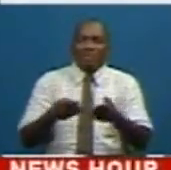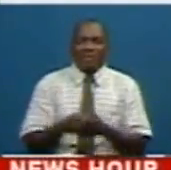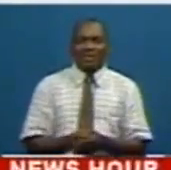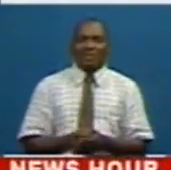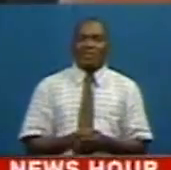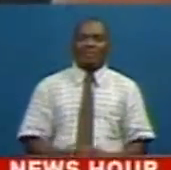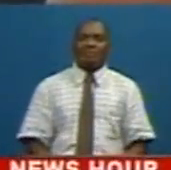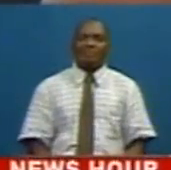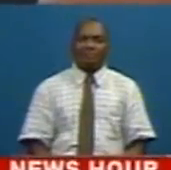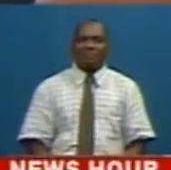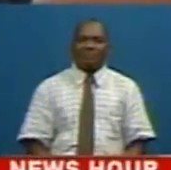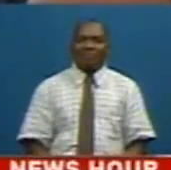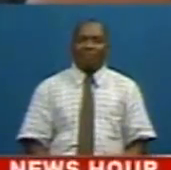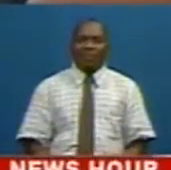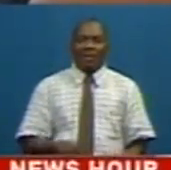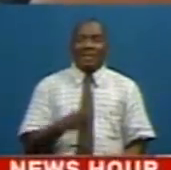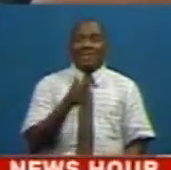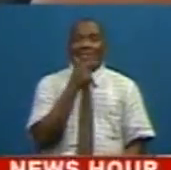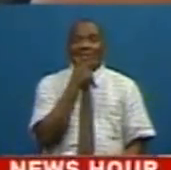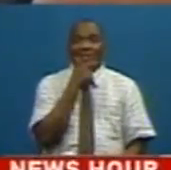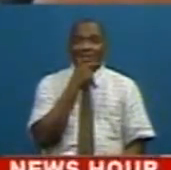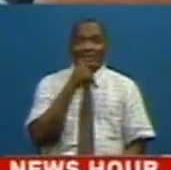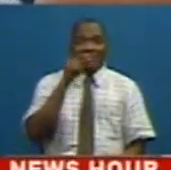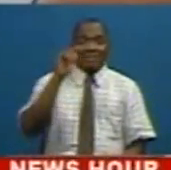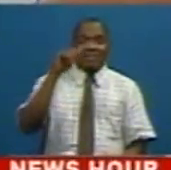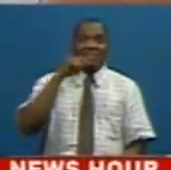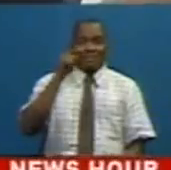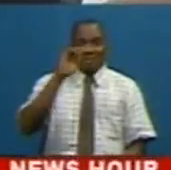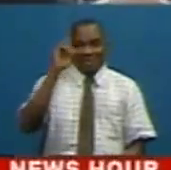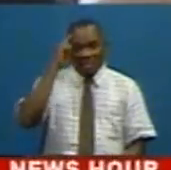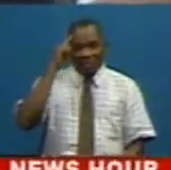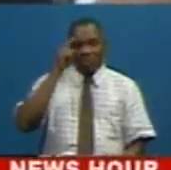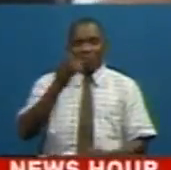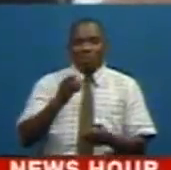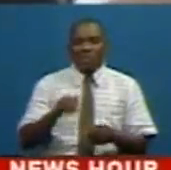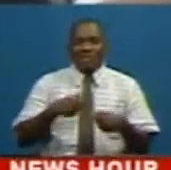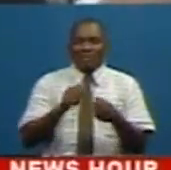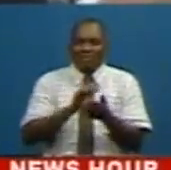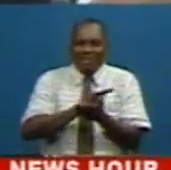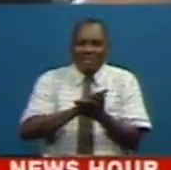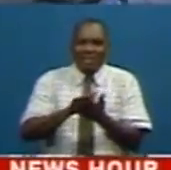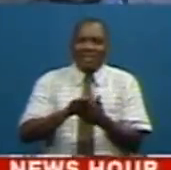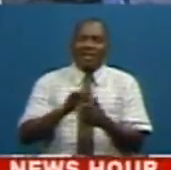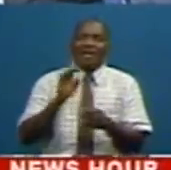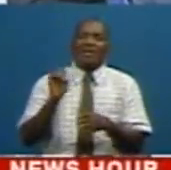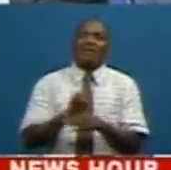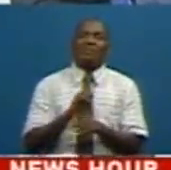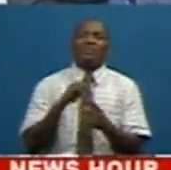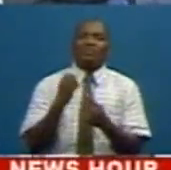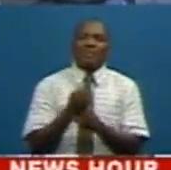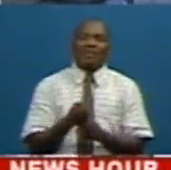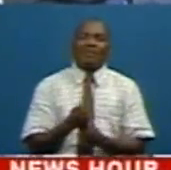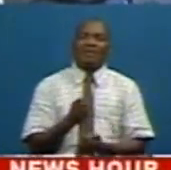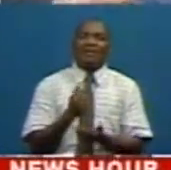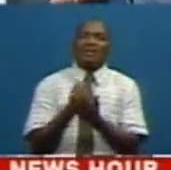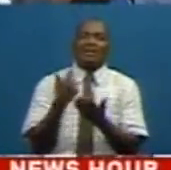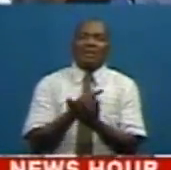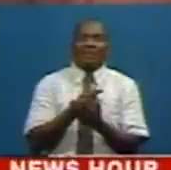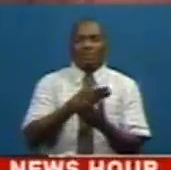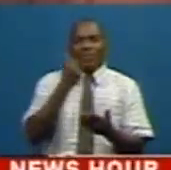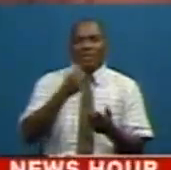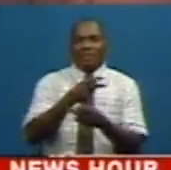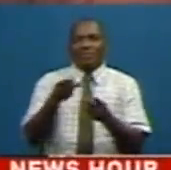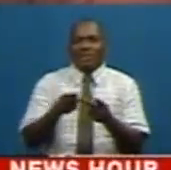the company. President Akufo-Addo said government is determined to provide a stable macroeconomic environment to make Ghana the preferred place for